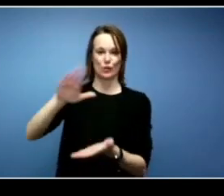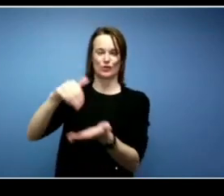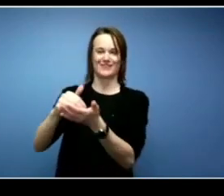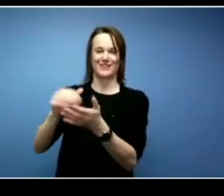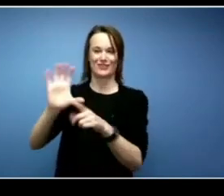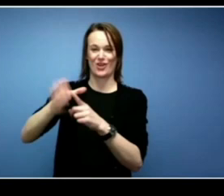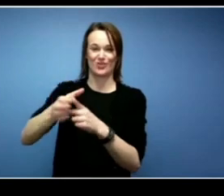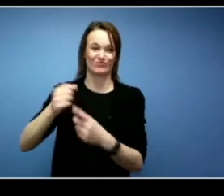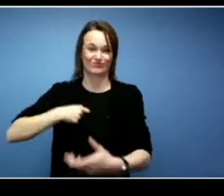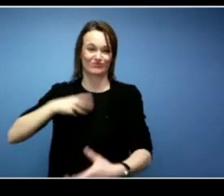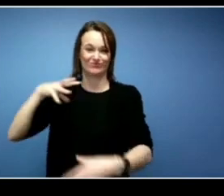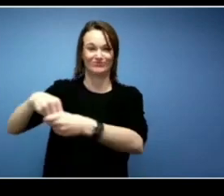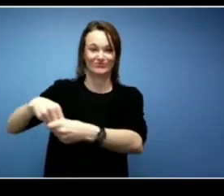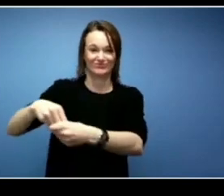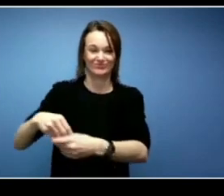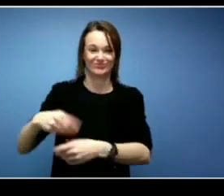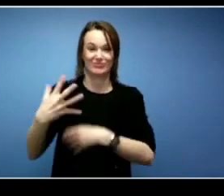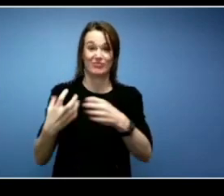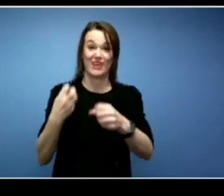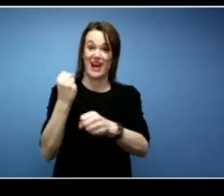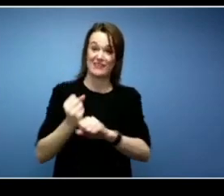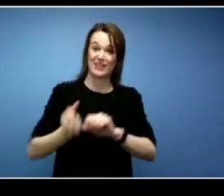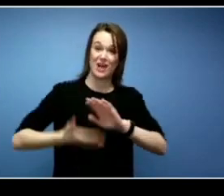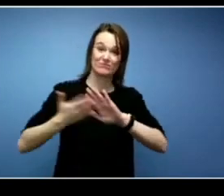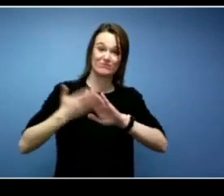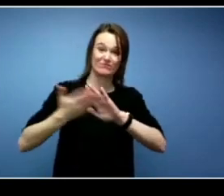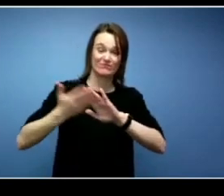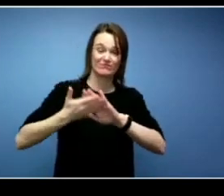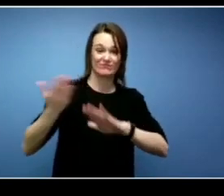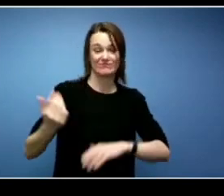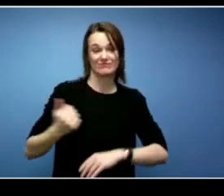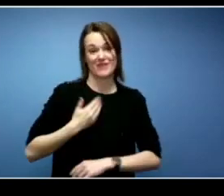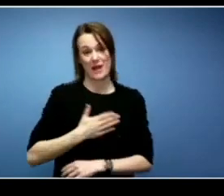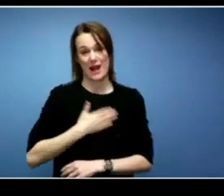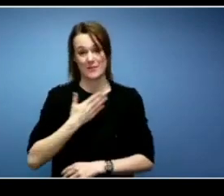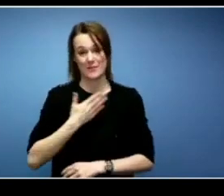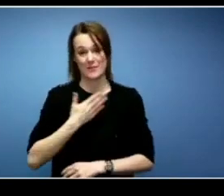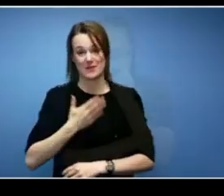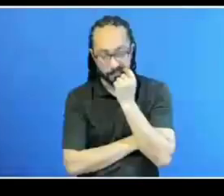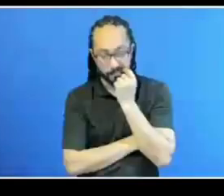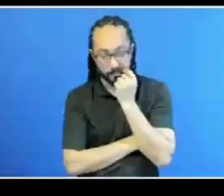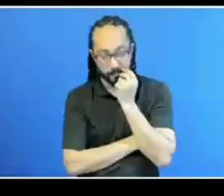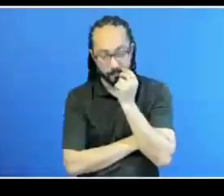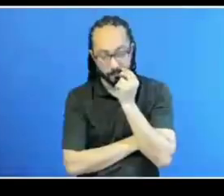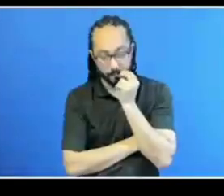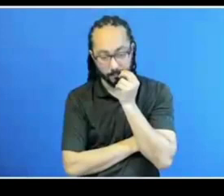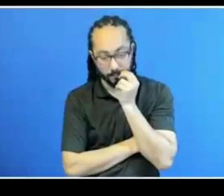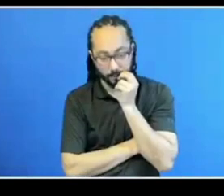years ago, business has been great, and I'm happy to be here. So thank you for having me.